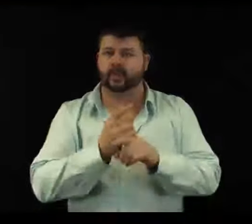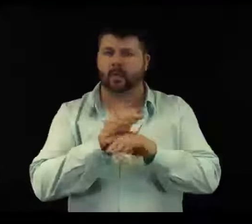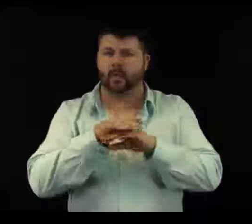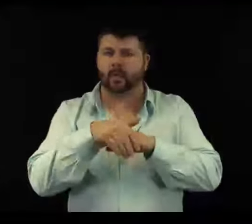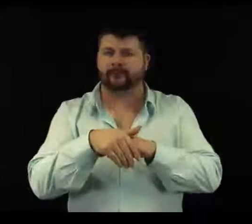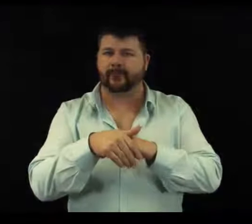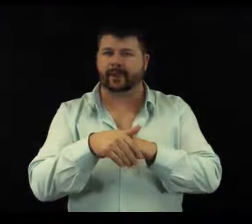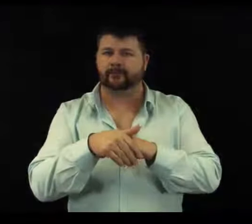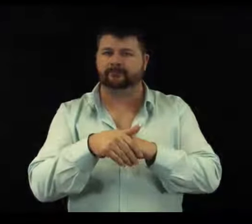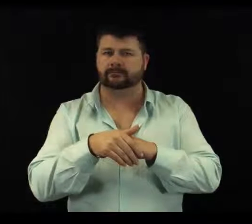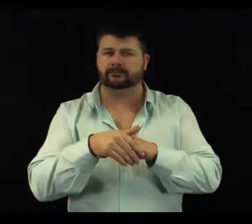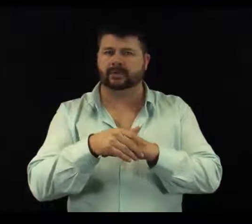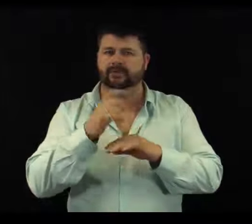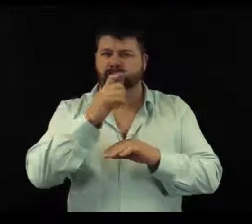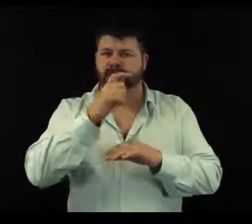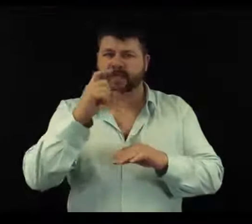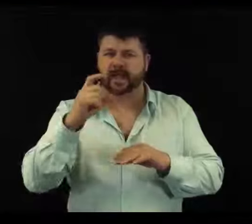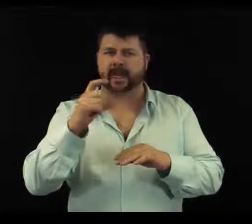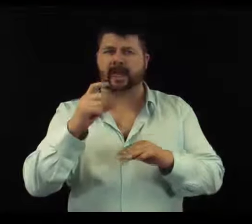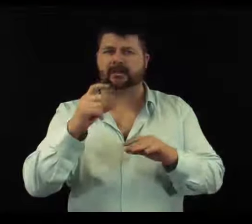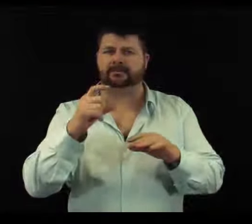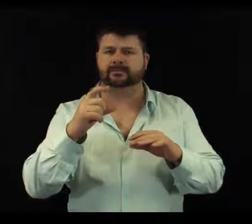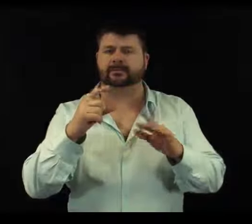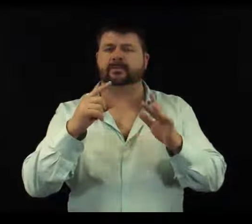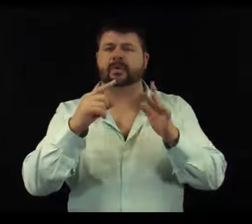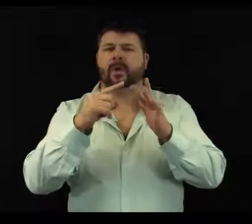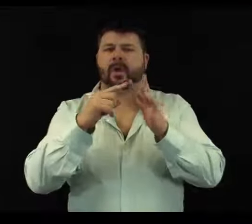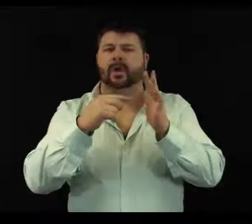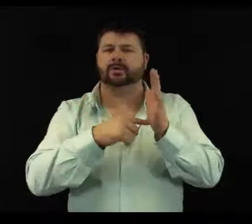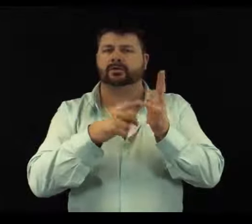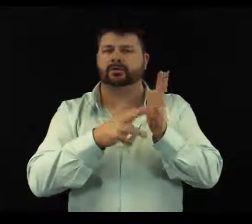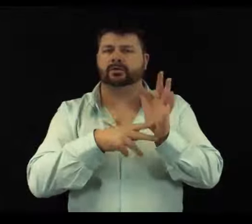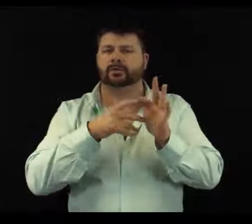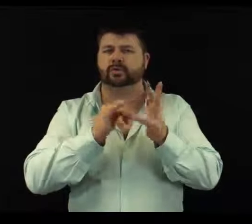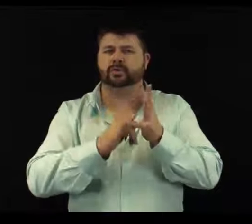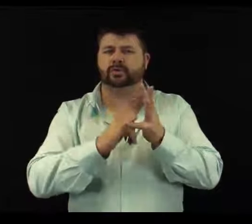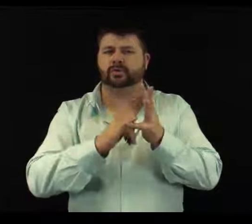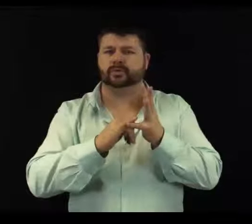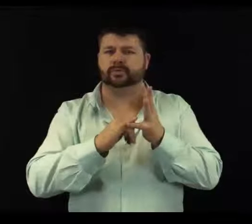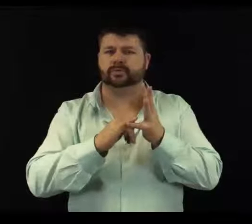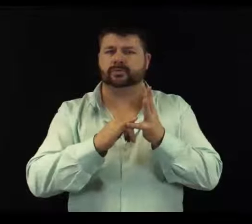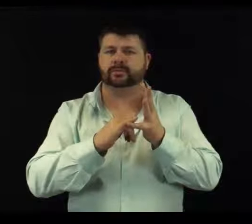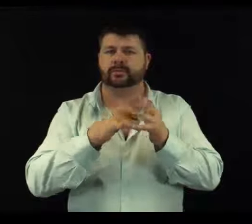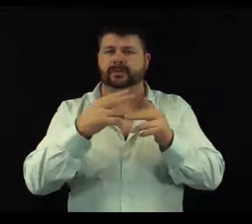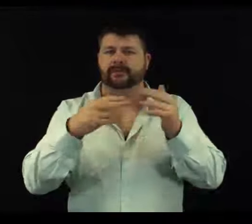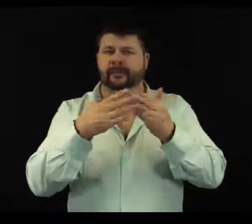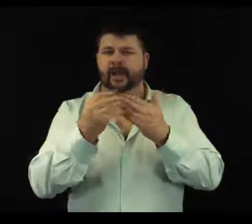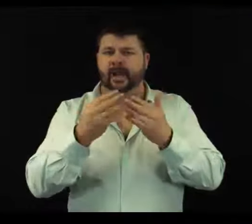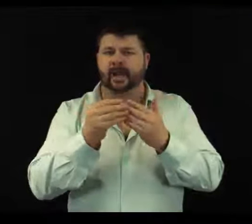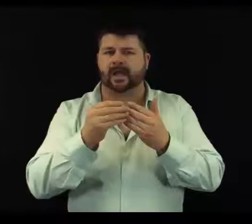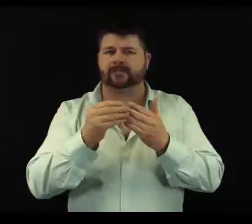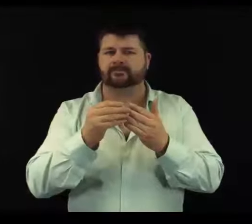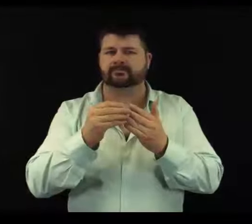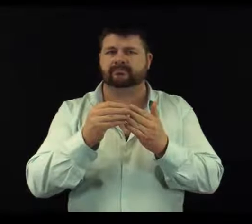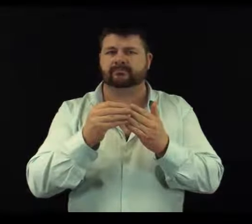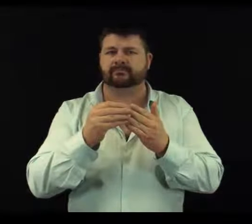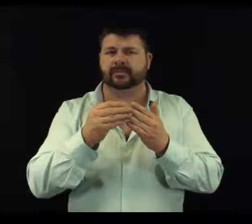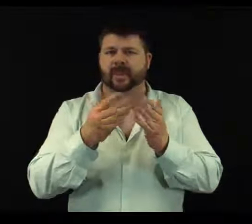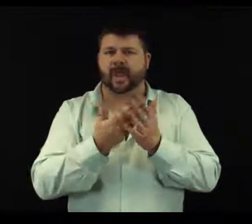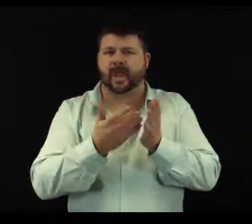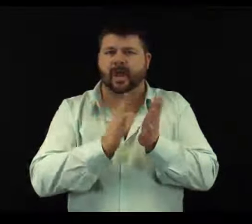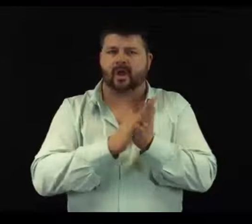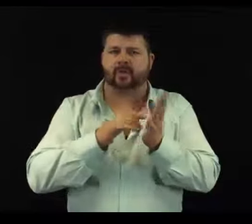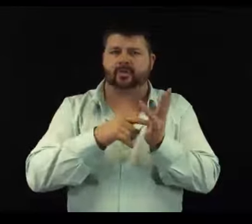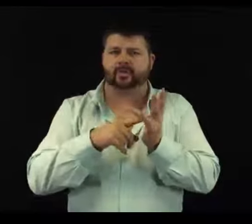displayed in the Quick Links box at the bottom of the Featured section. Underneath the Quick Links box, you will see the Apple ID